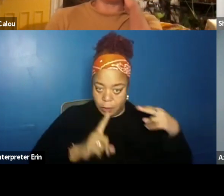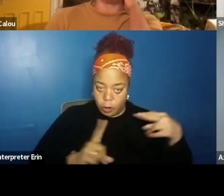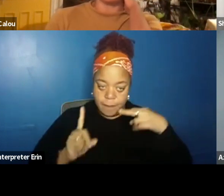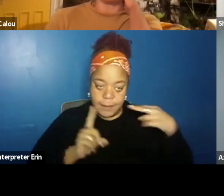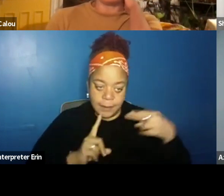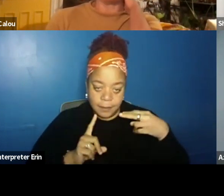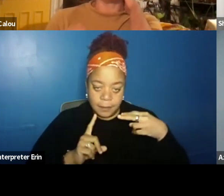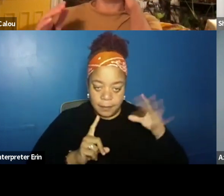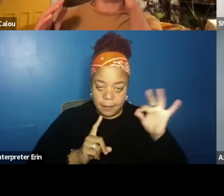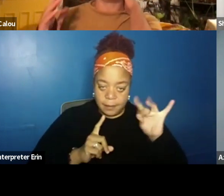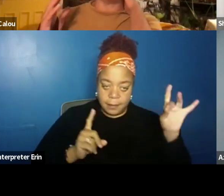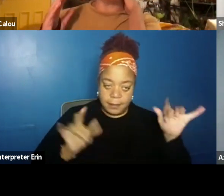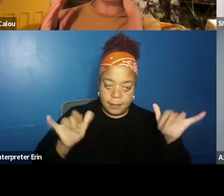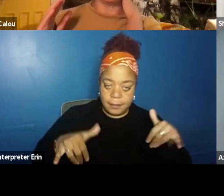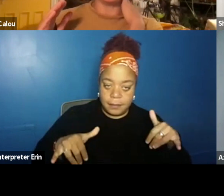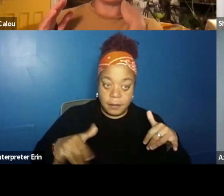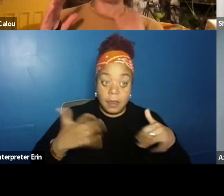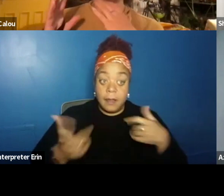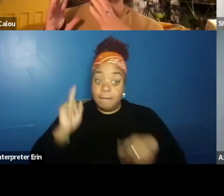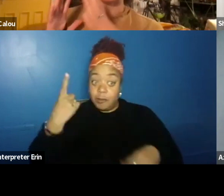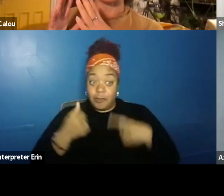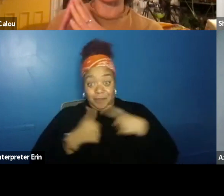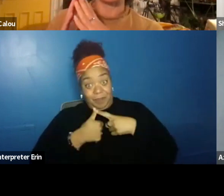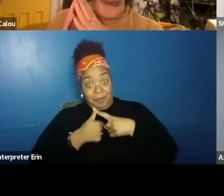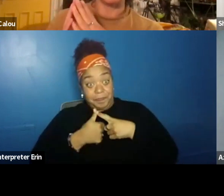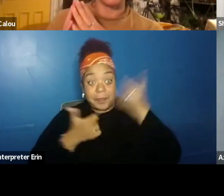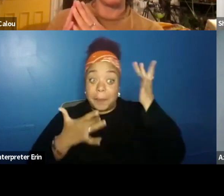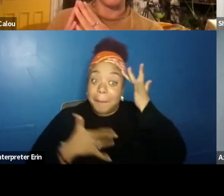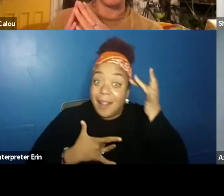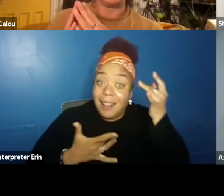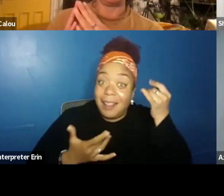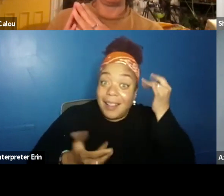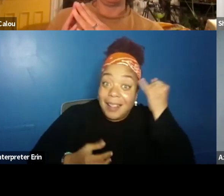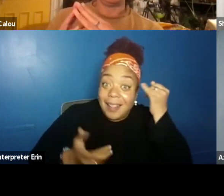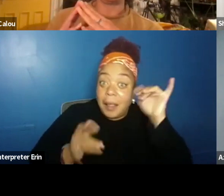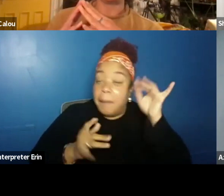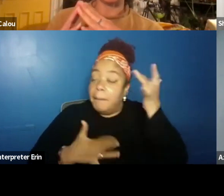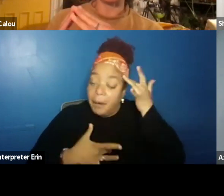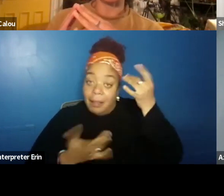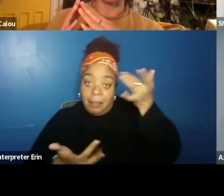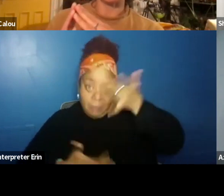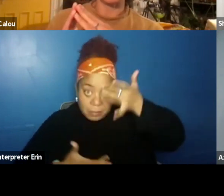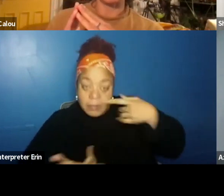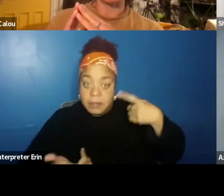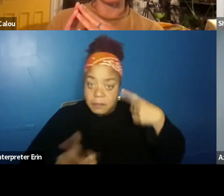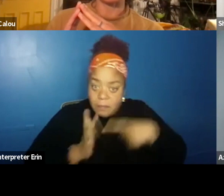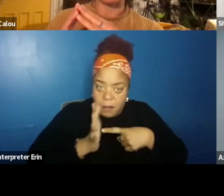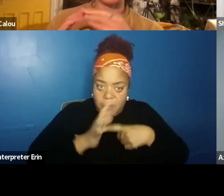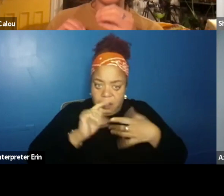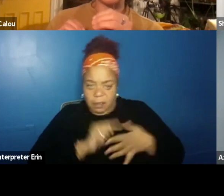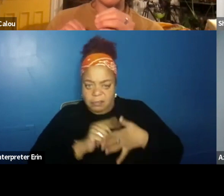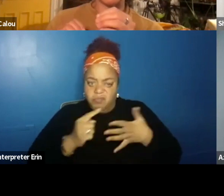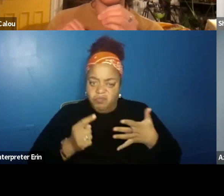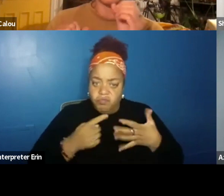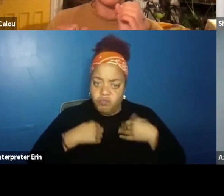mental illness model has just needed, it's like relies on ignoring our pain, and it relies on ignoring that